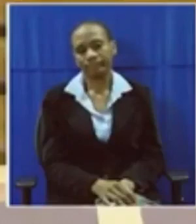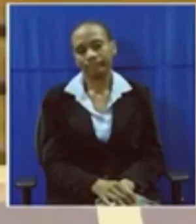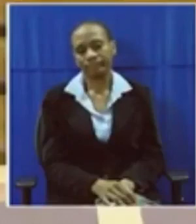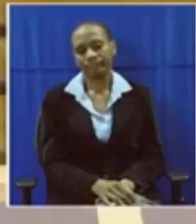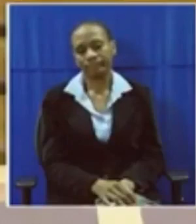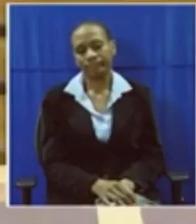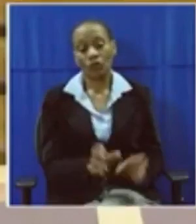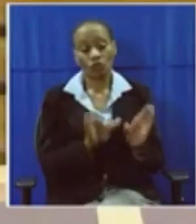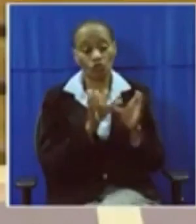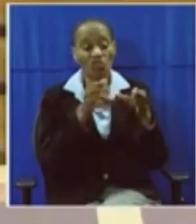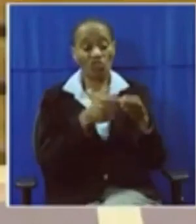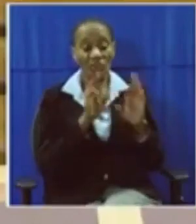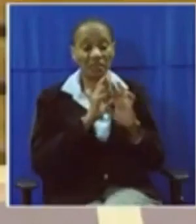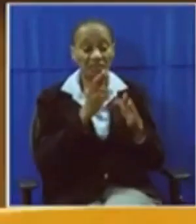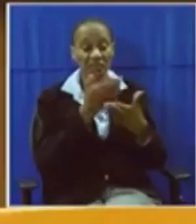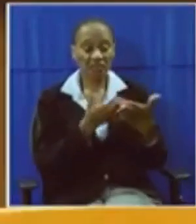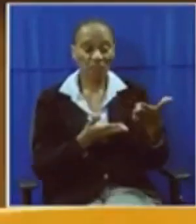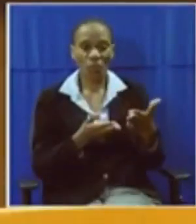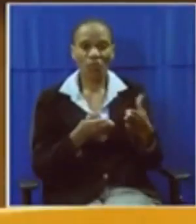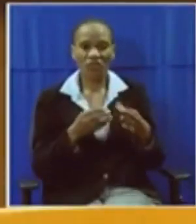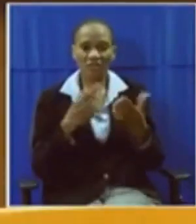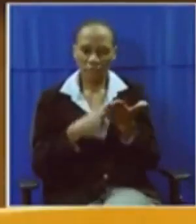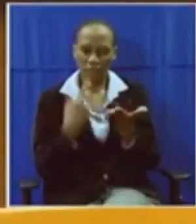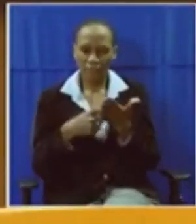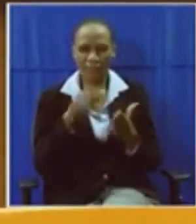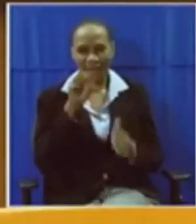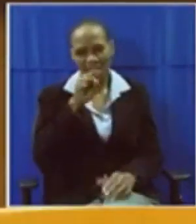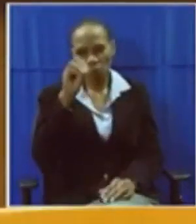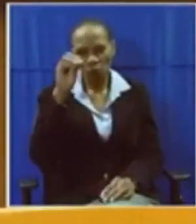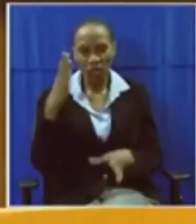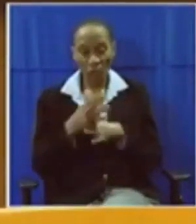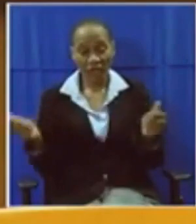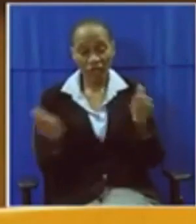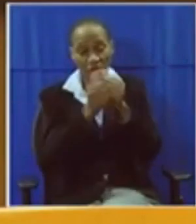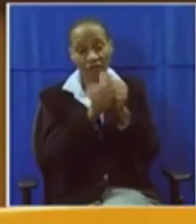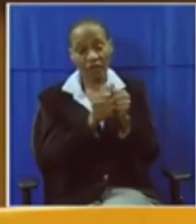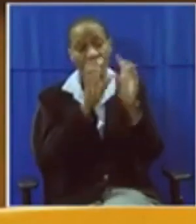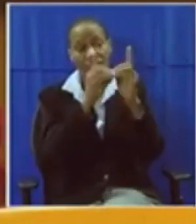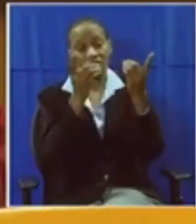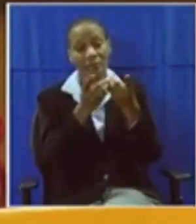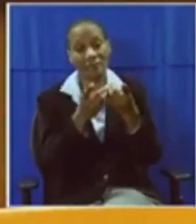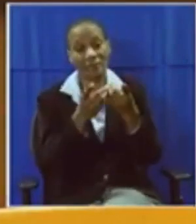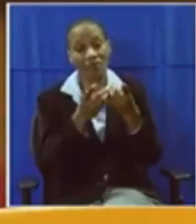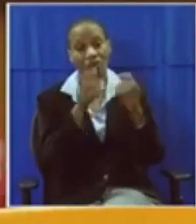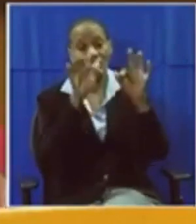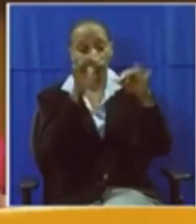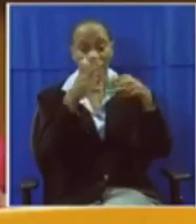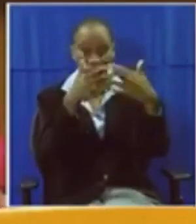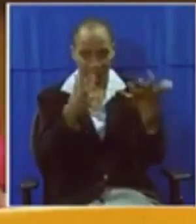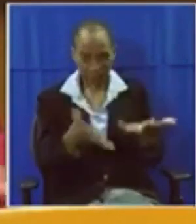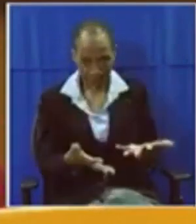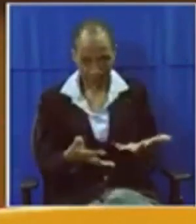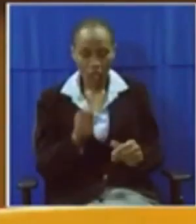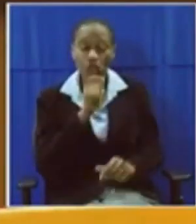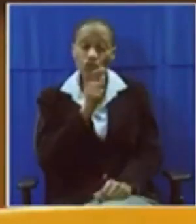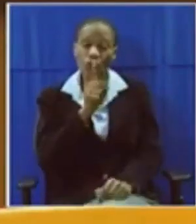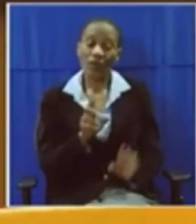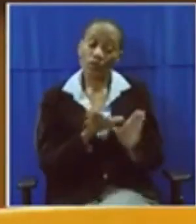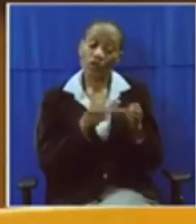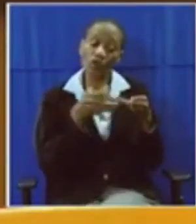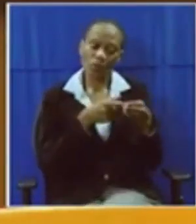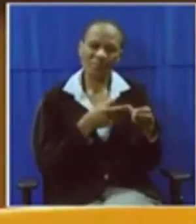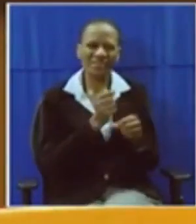This committee report deals with SOEs under public enterprises presided over by Mr. Gordhan. The reality is that the committee does